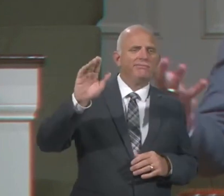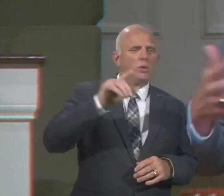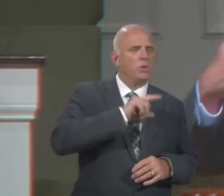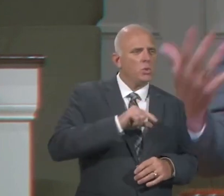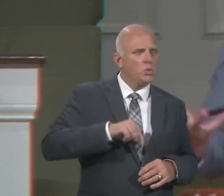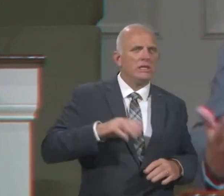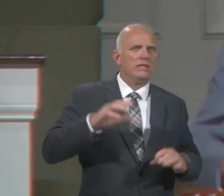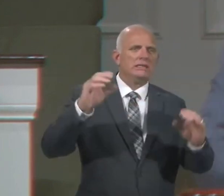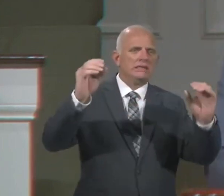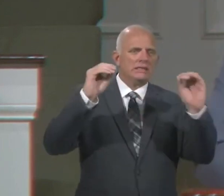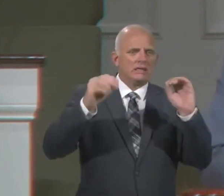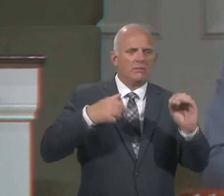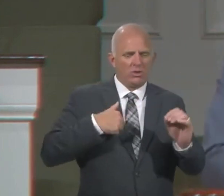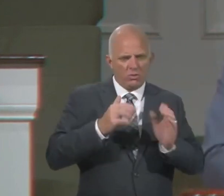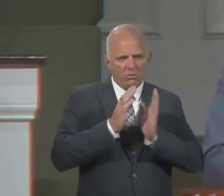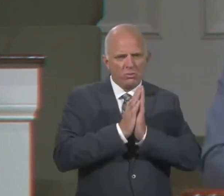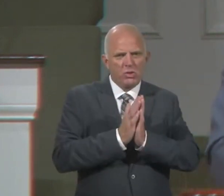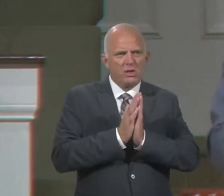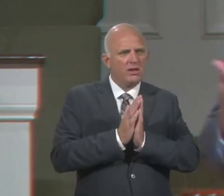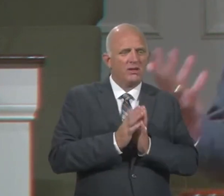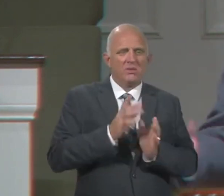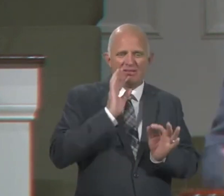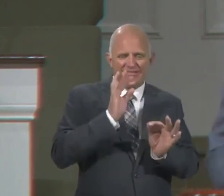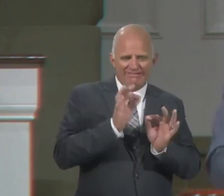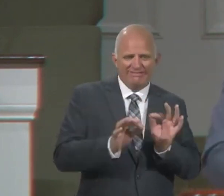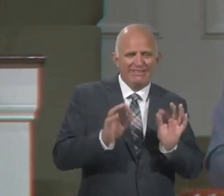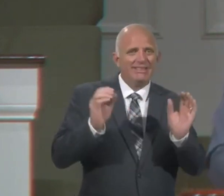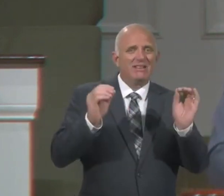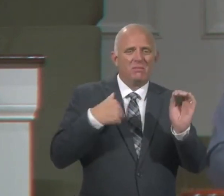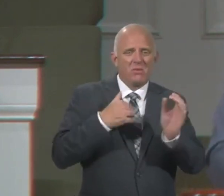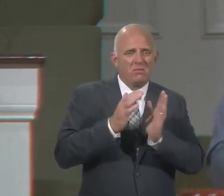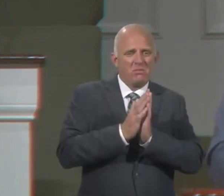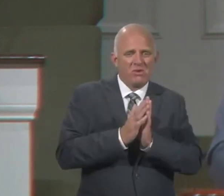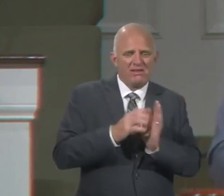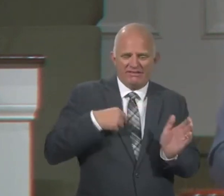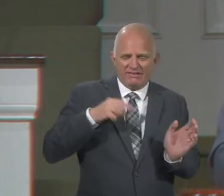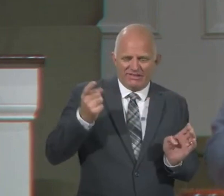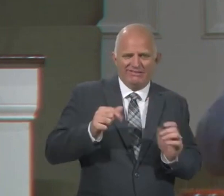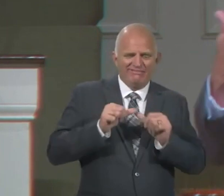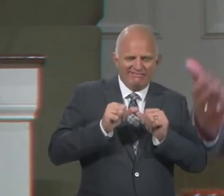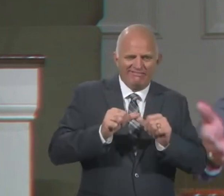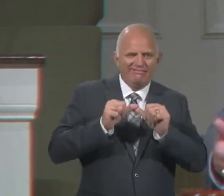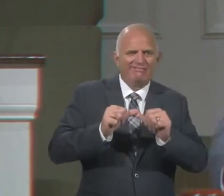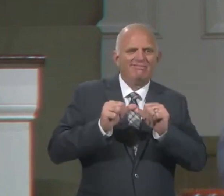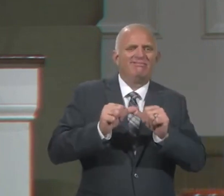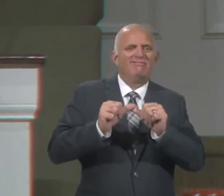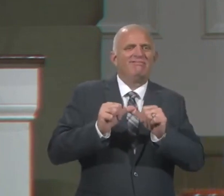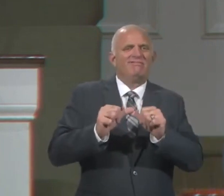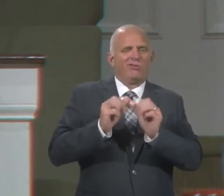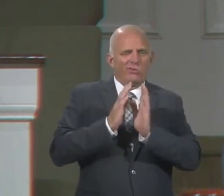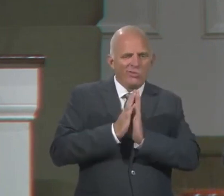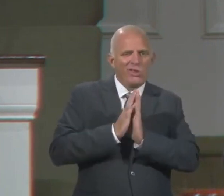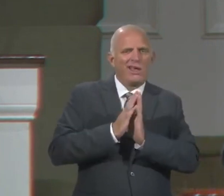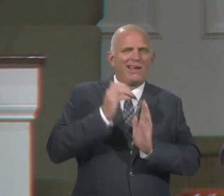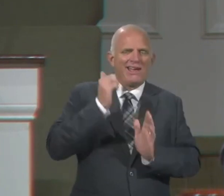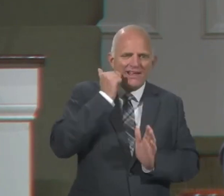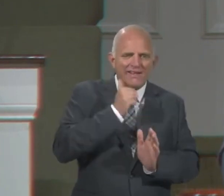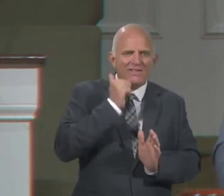God, just teach me to pray. I just need to pray. I need to pray consistently. I need to